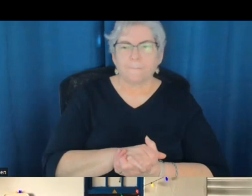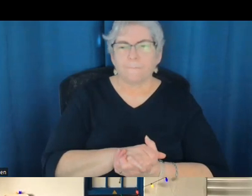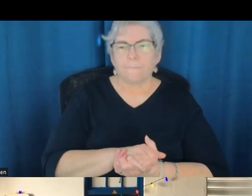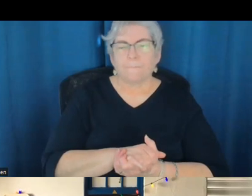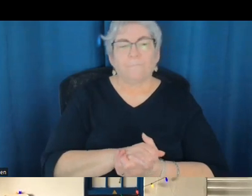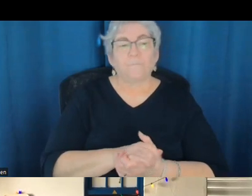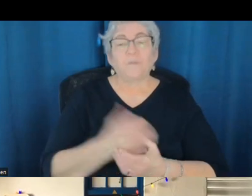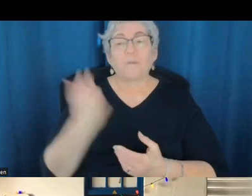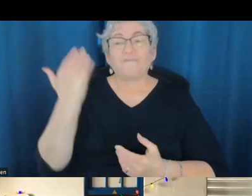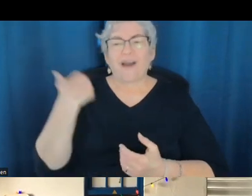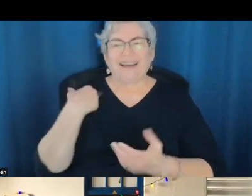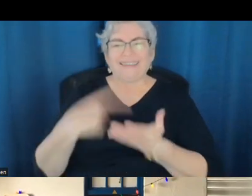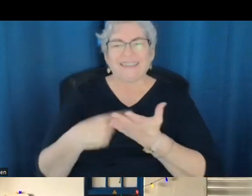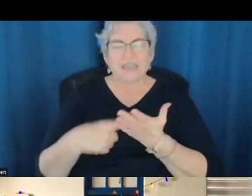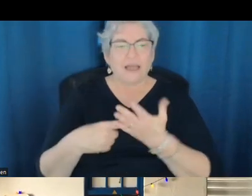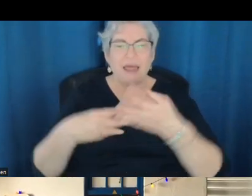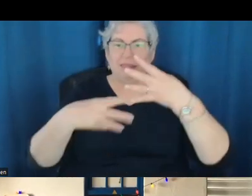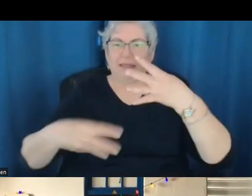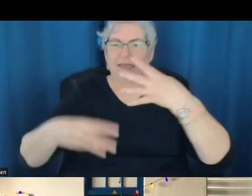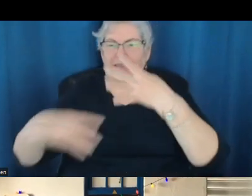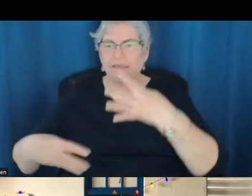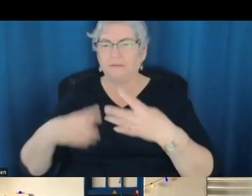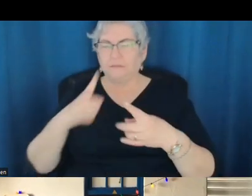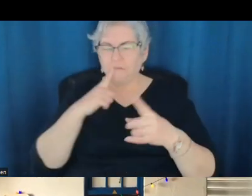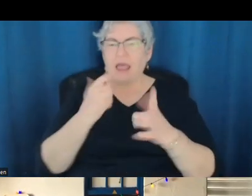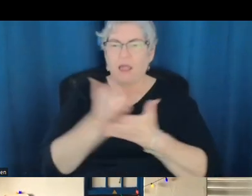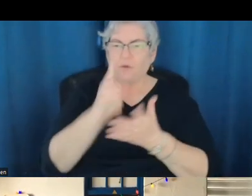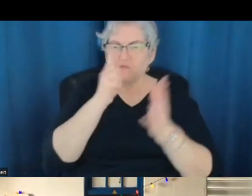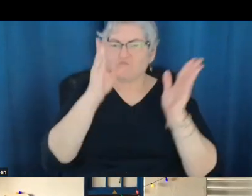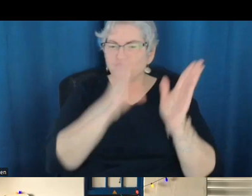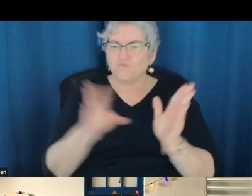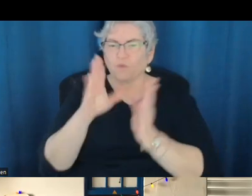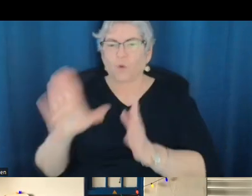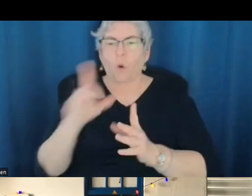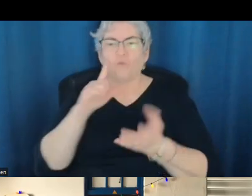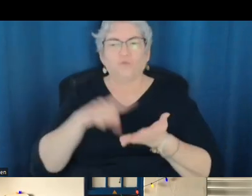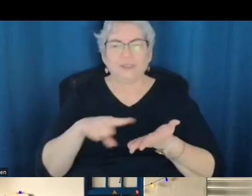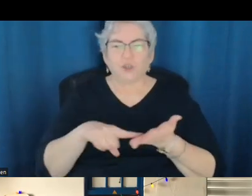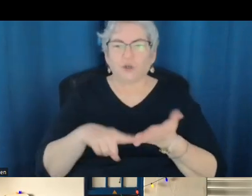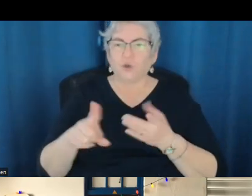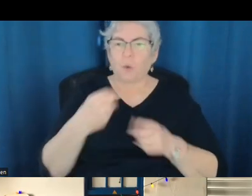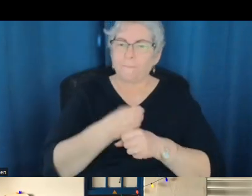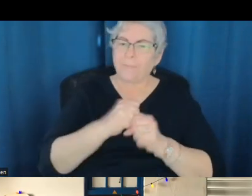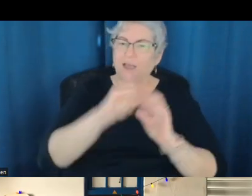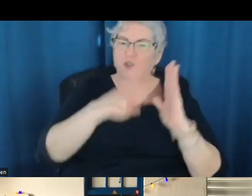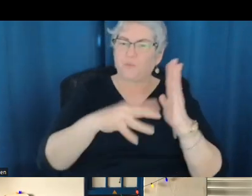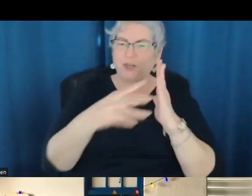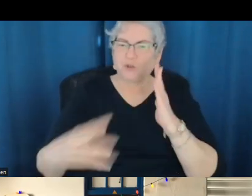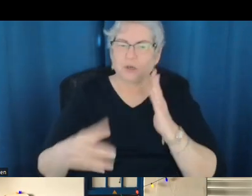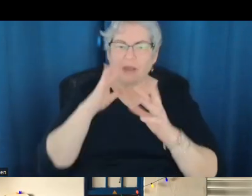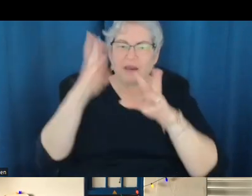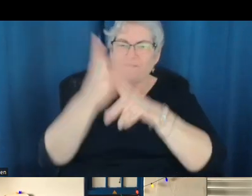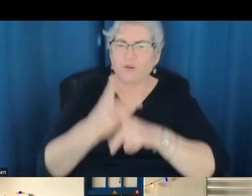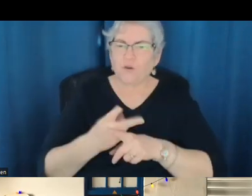As we discussed earlier, lists help to store and organize your research. If you make a spreadsheet, you can then sort it based